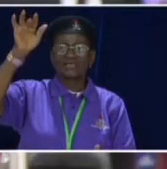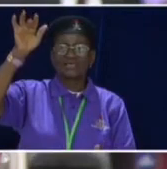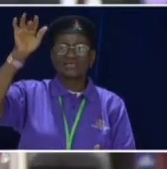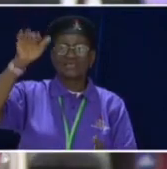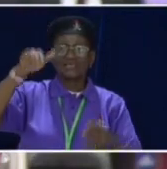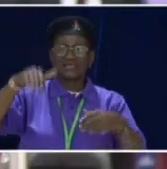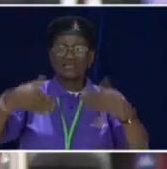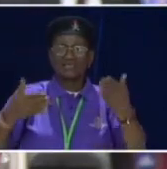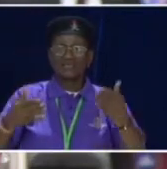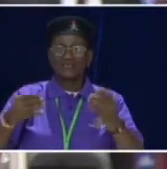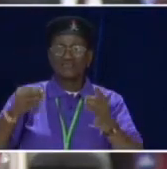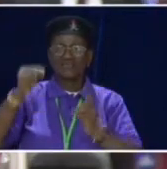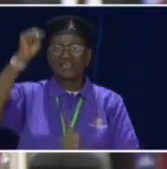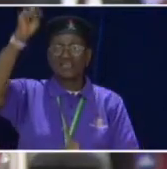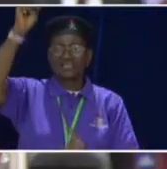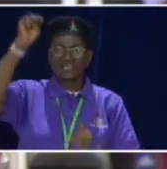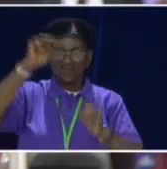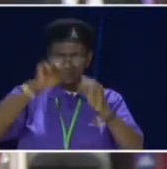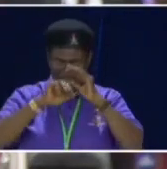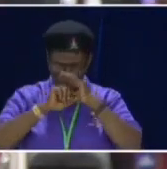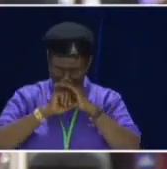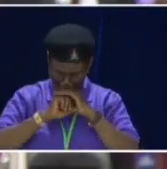Give him adoration.